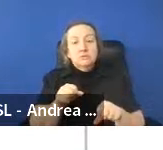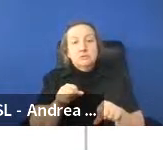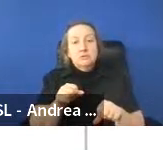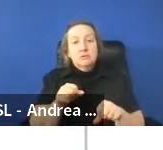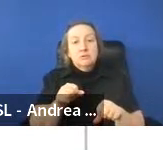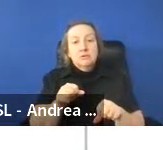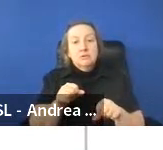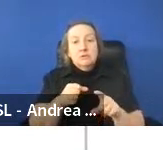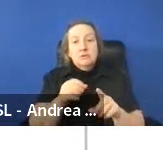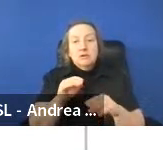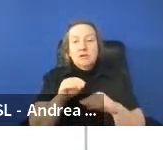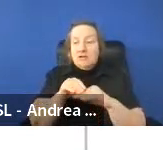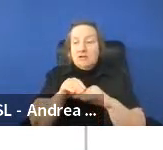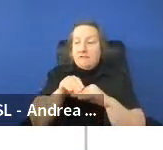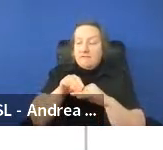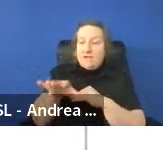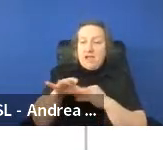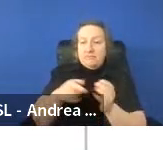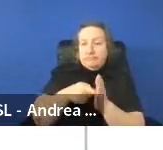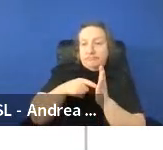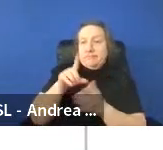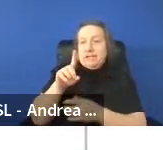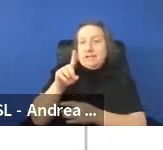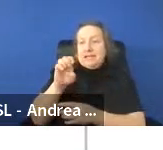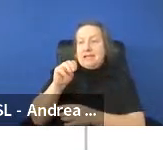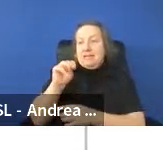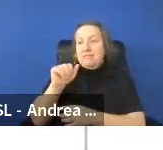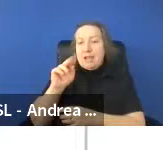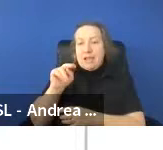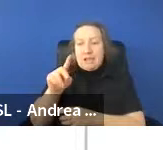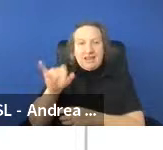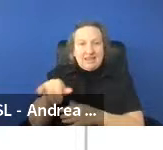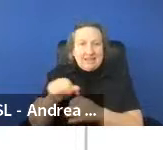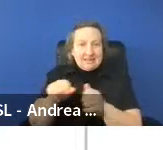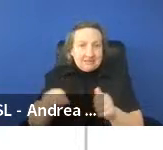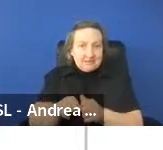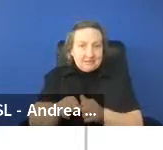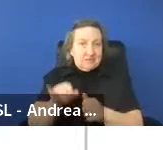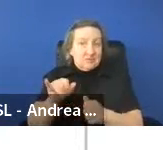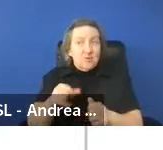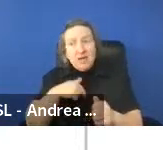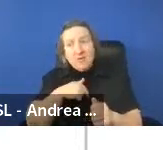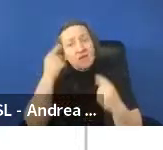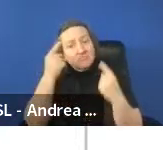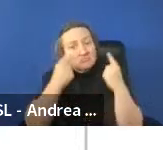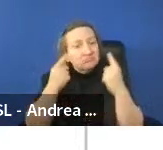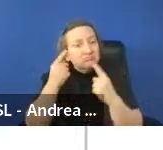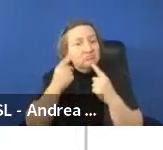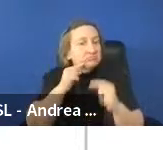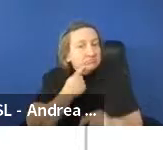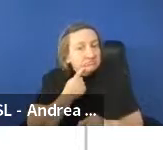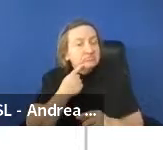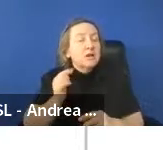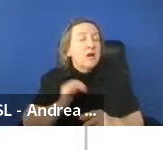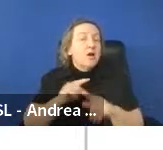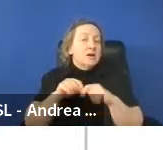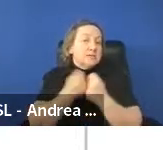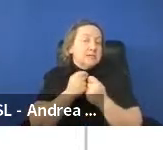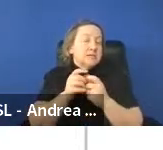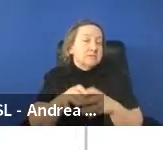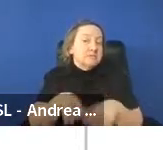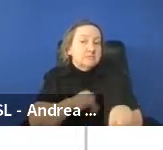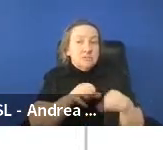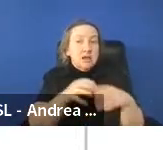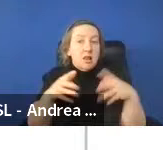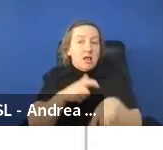impact demand going through this corridor? So this is being taken very seriously. Our team is putting a lot of time into